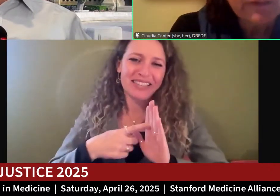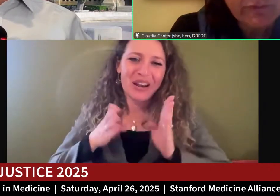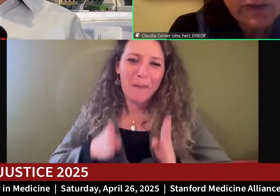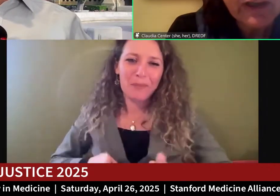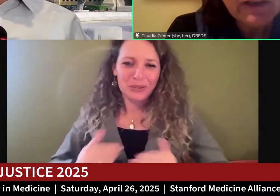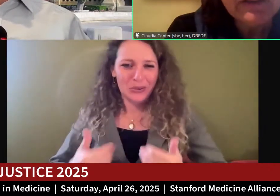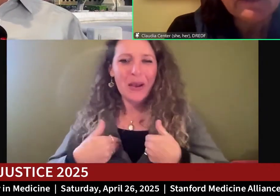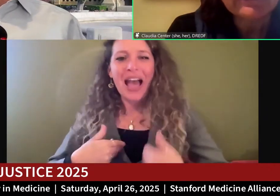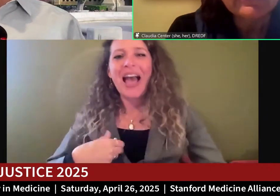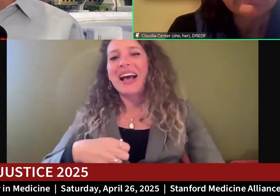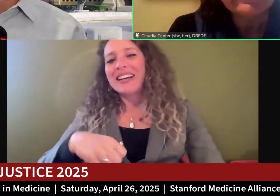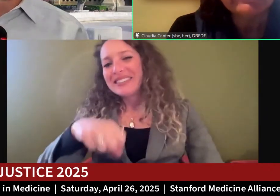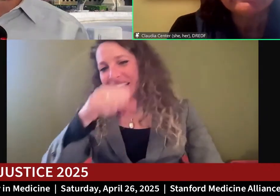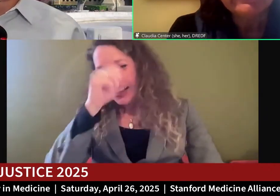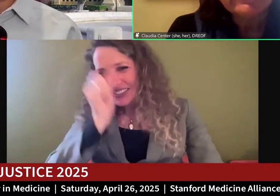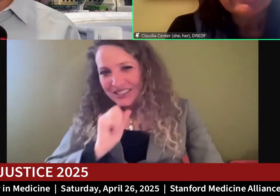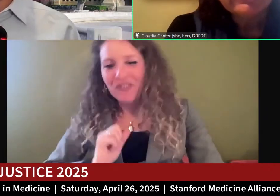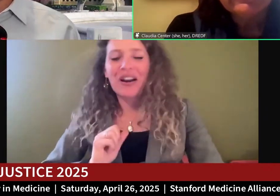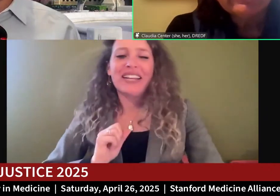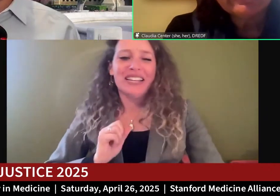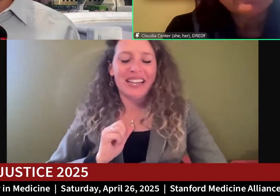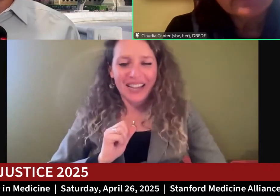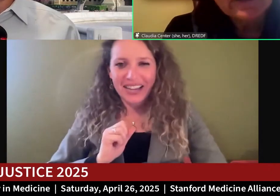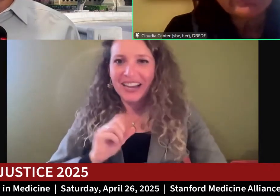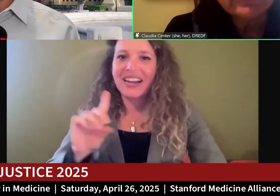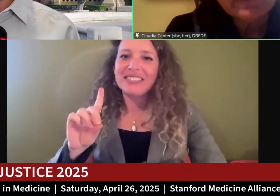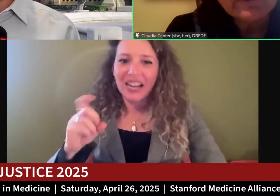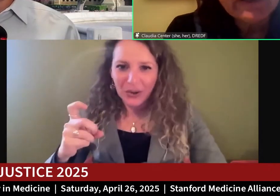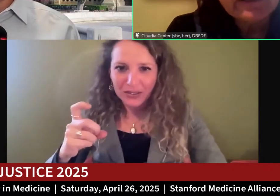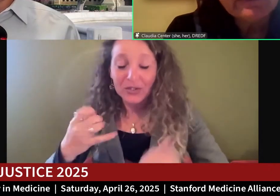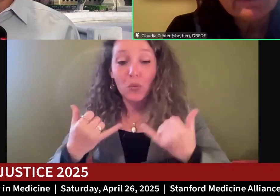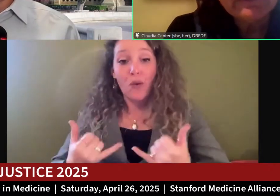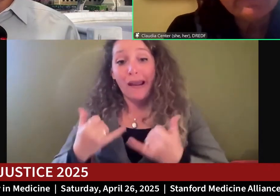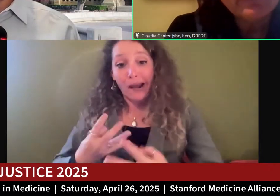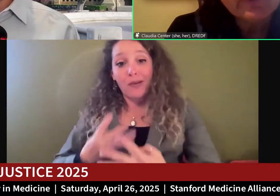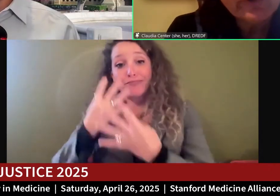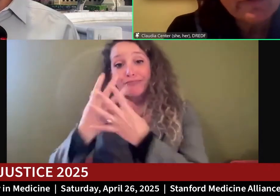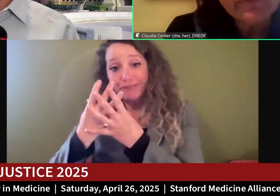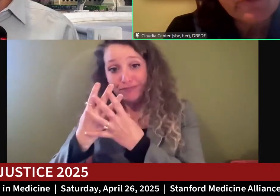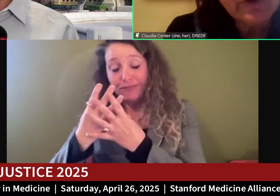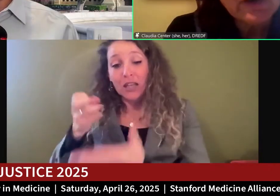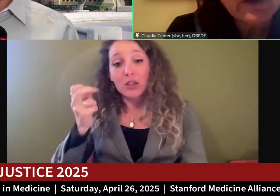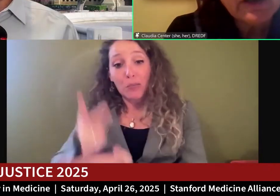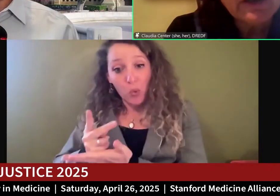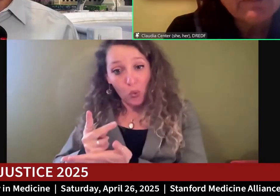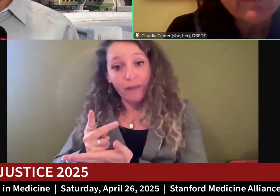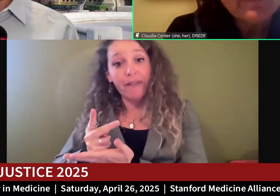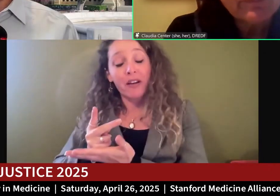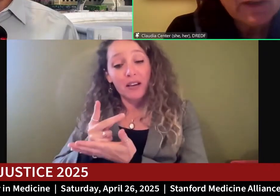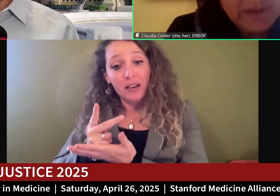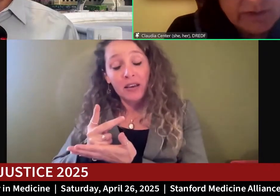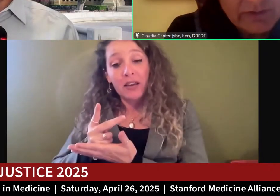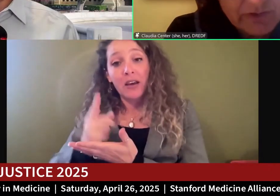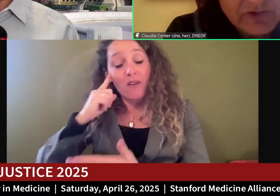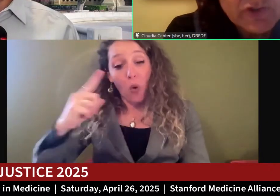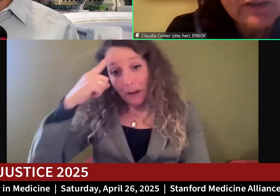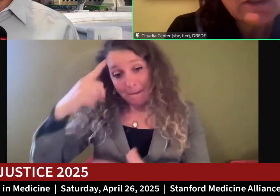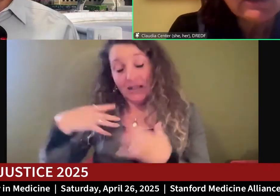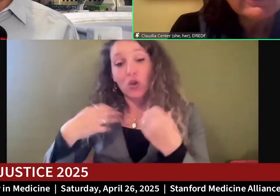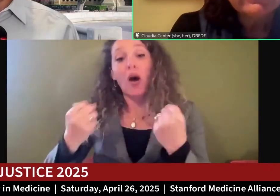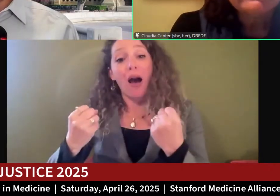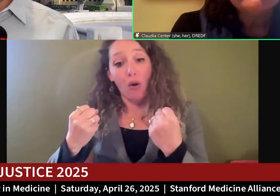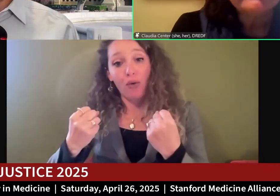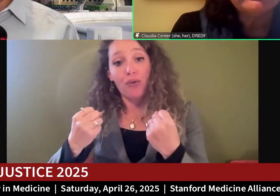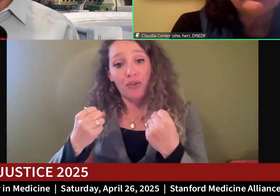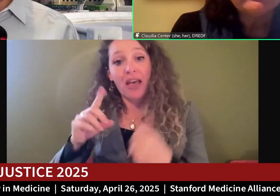has a schizophrenia diagnosis. He's currently incarcerated. He's approved for mental health